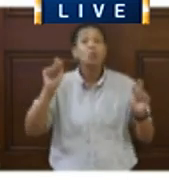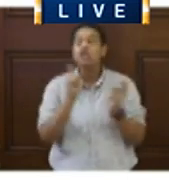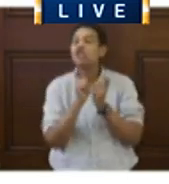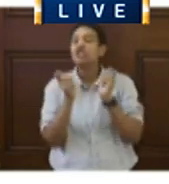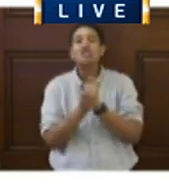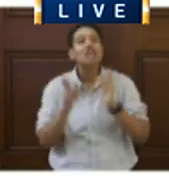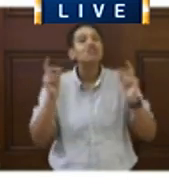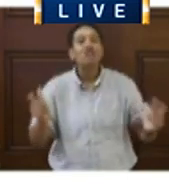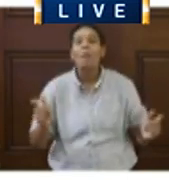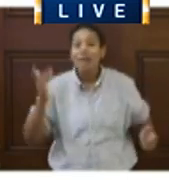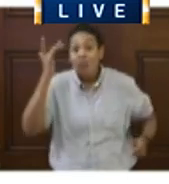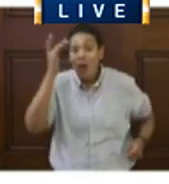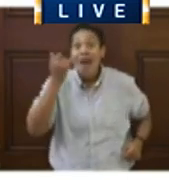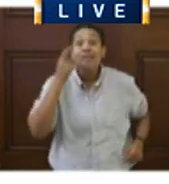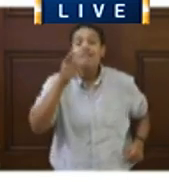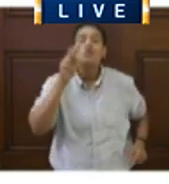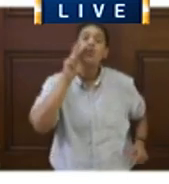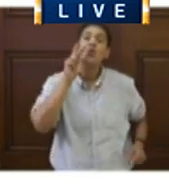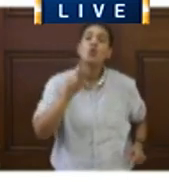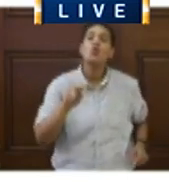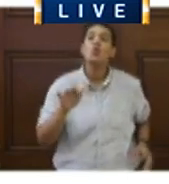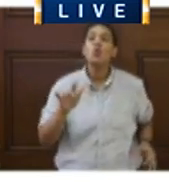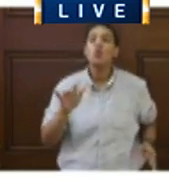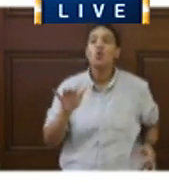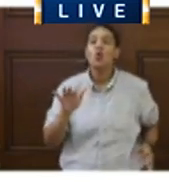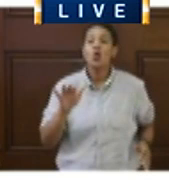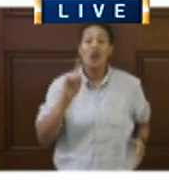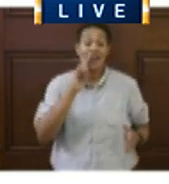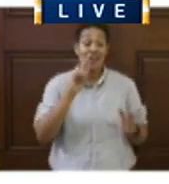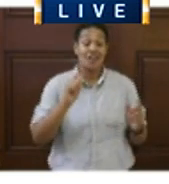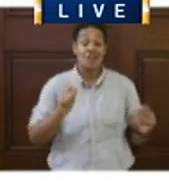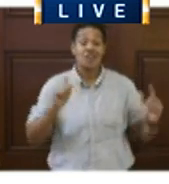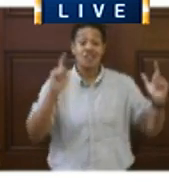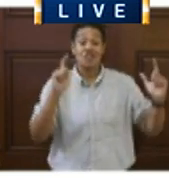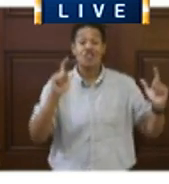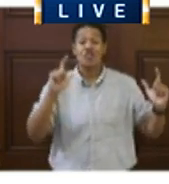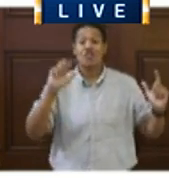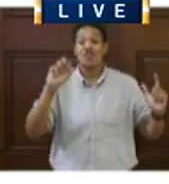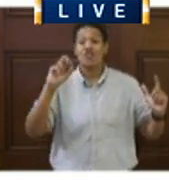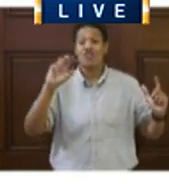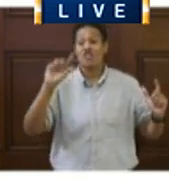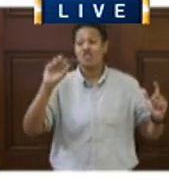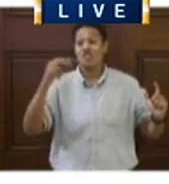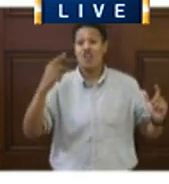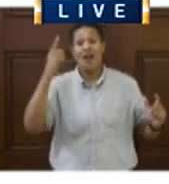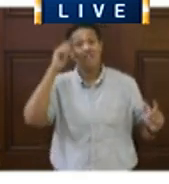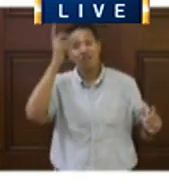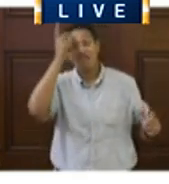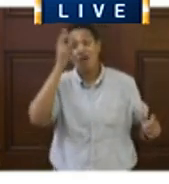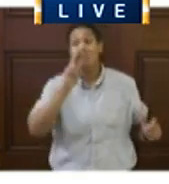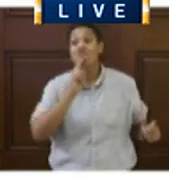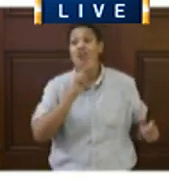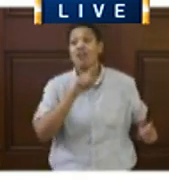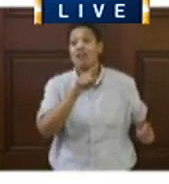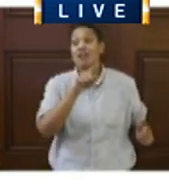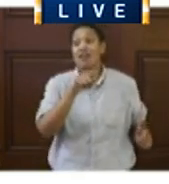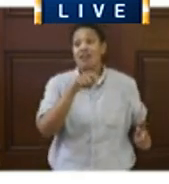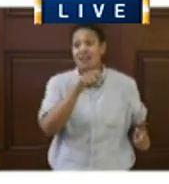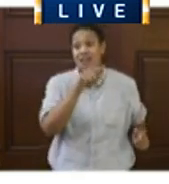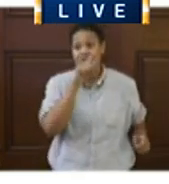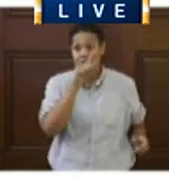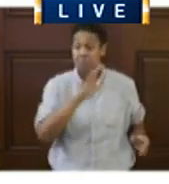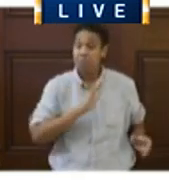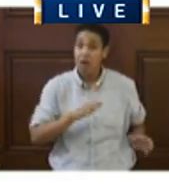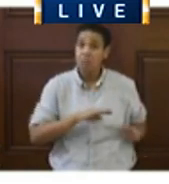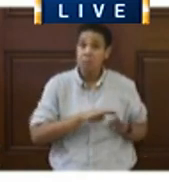rapidly, because if you look at the graph for the Dominican Republic, they were actually tracking very